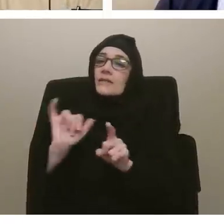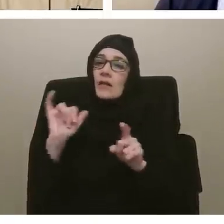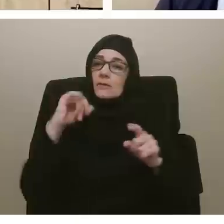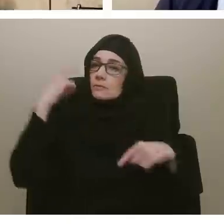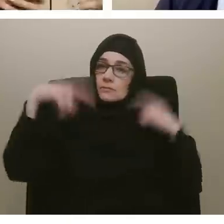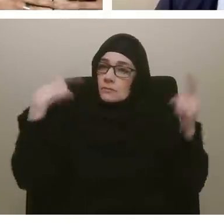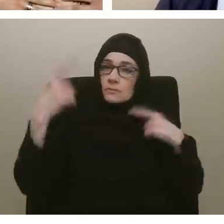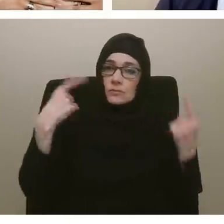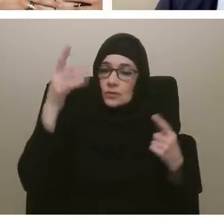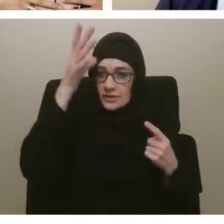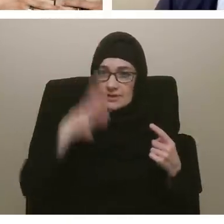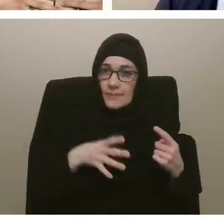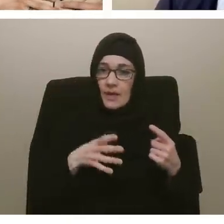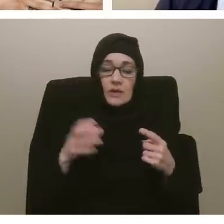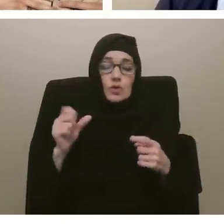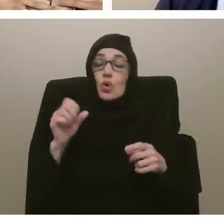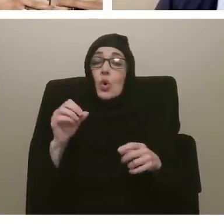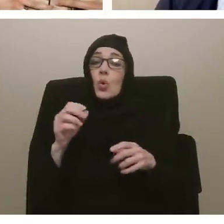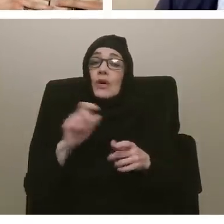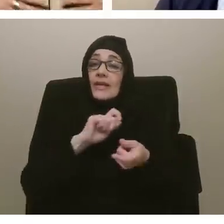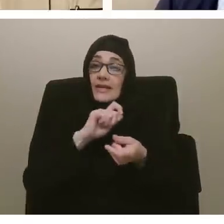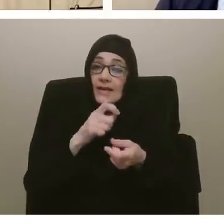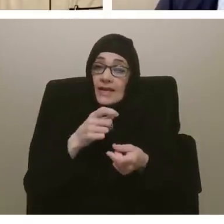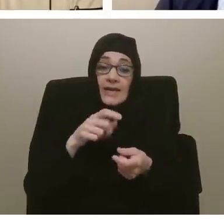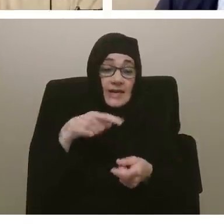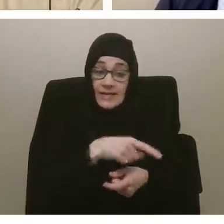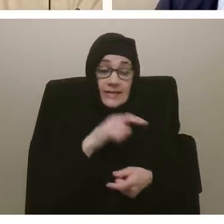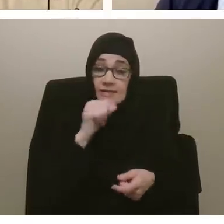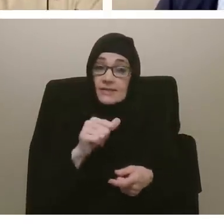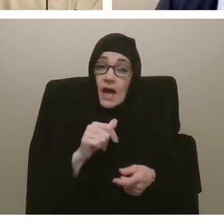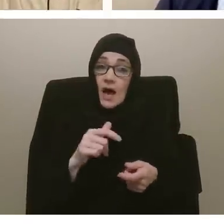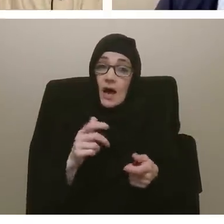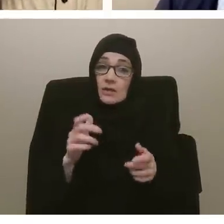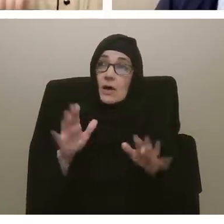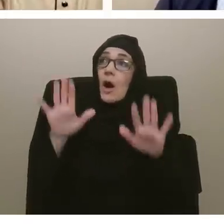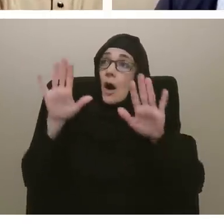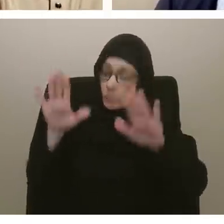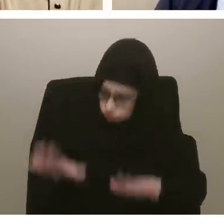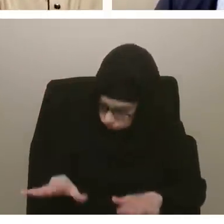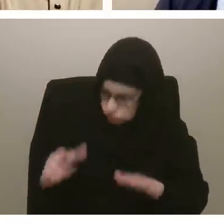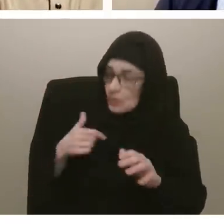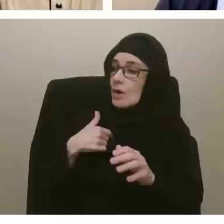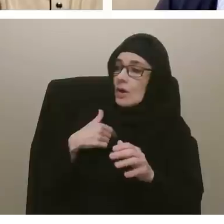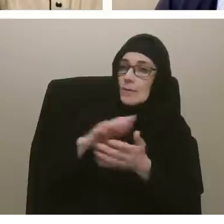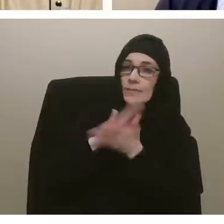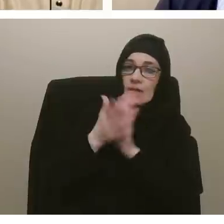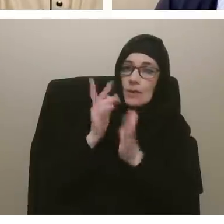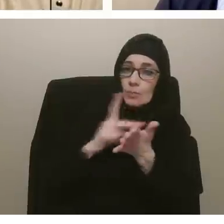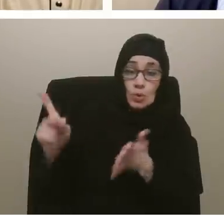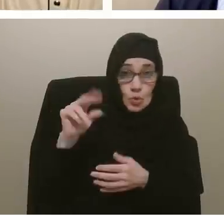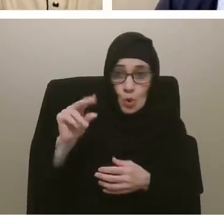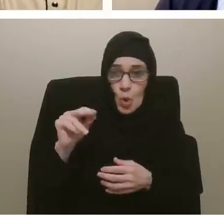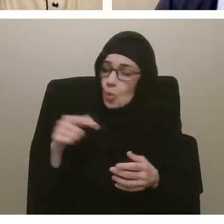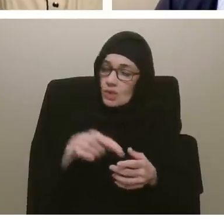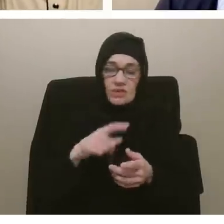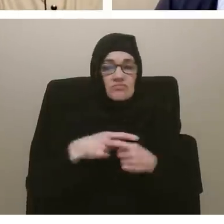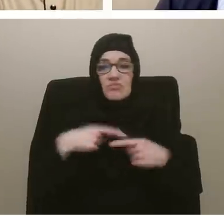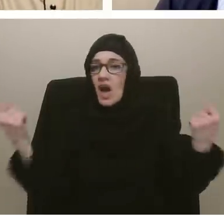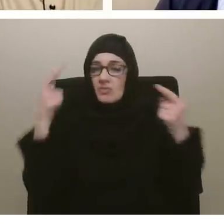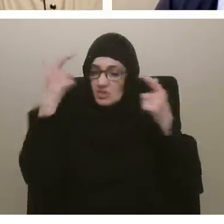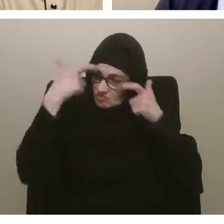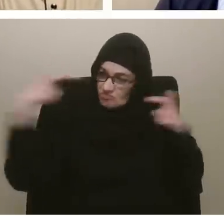immediately, instead of being purified, he loses it to the point that he says, I am your Lord the Most High. Instead of Al-A'la.